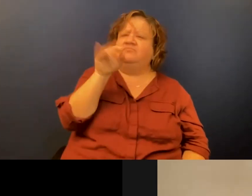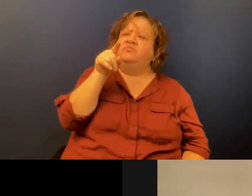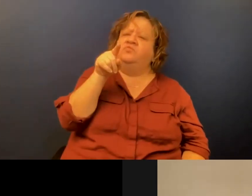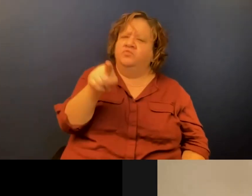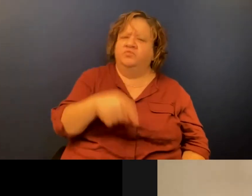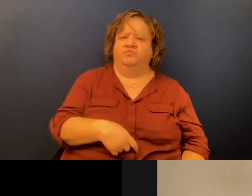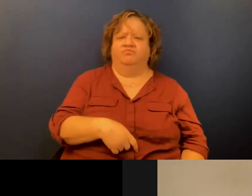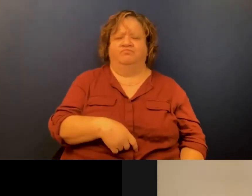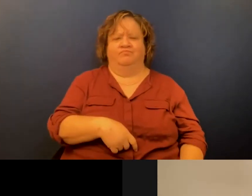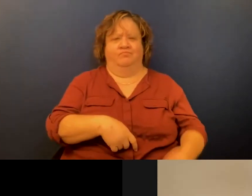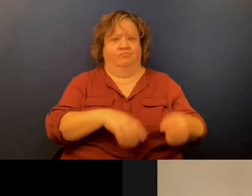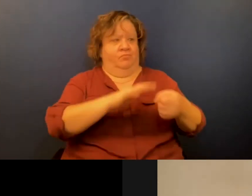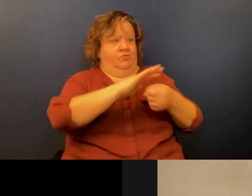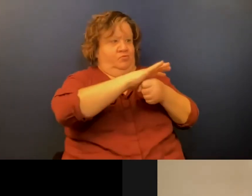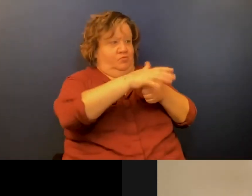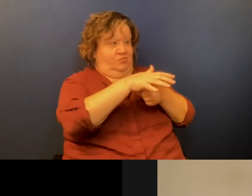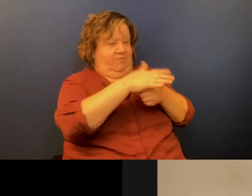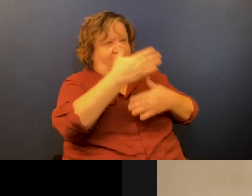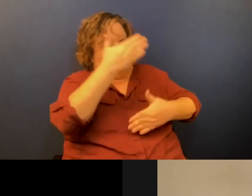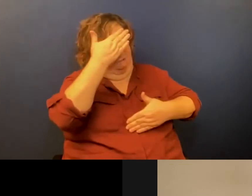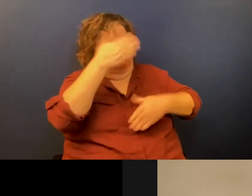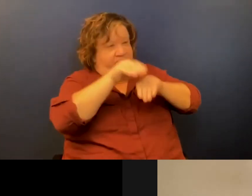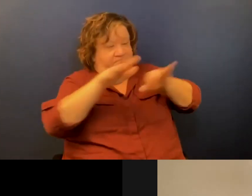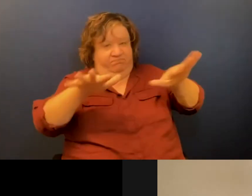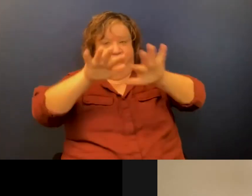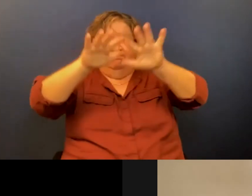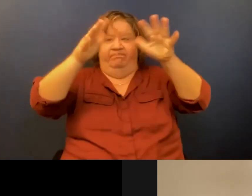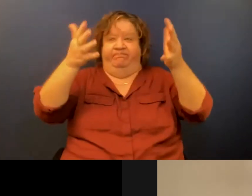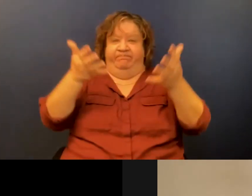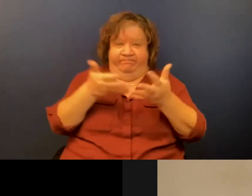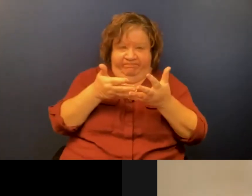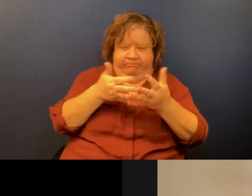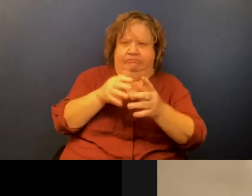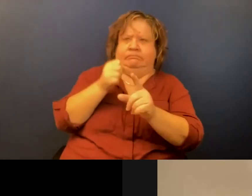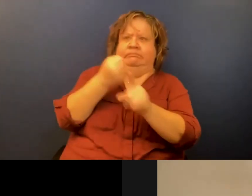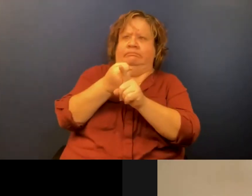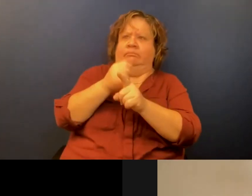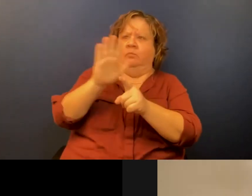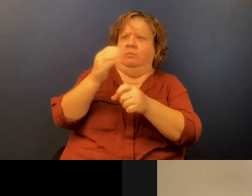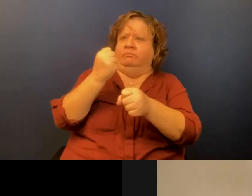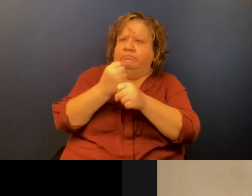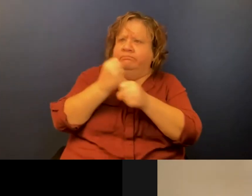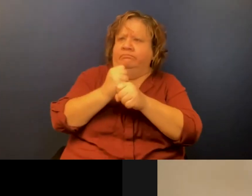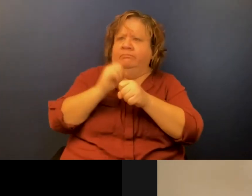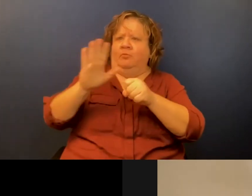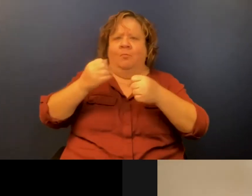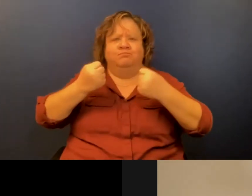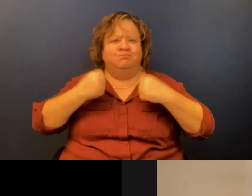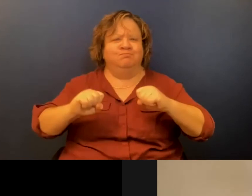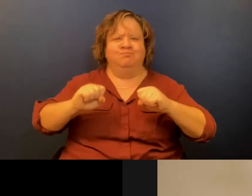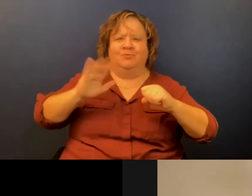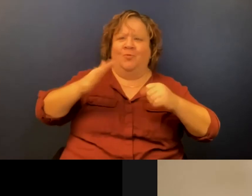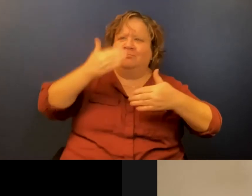and all the different activities that you carried out, all the different activities that you carried out? What can you tell us, Andrea? Well,